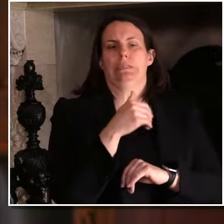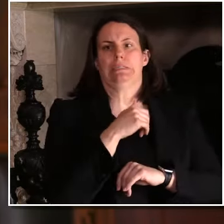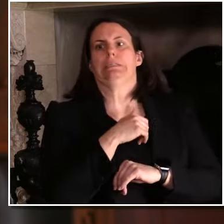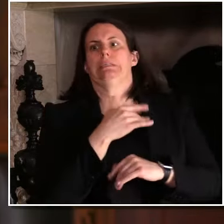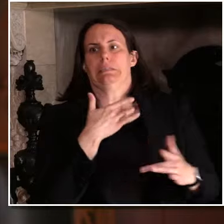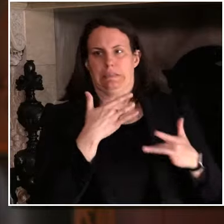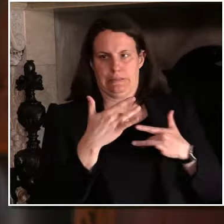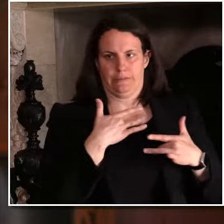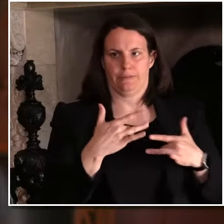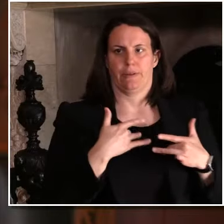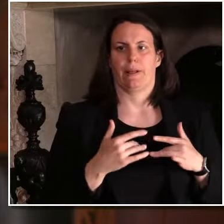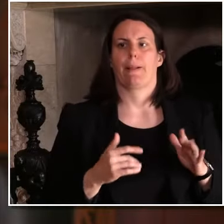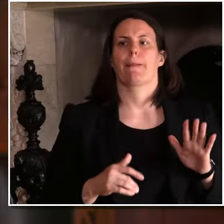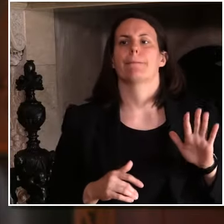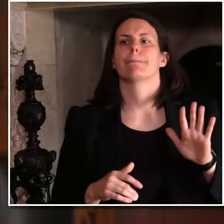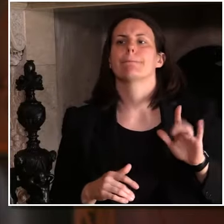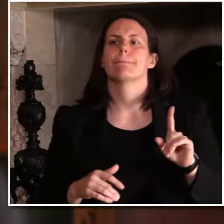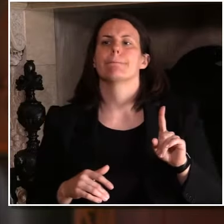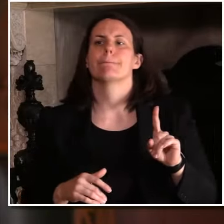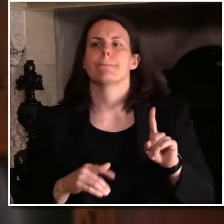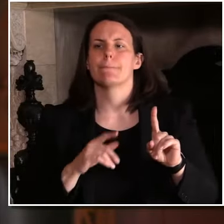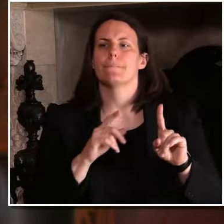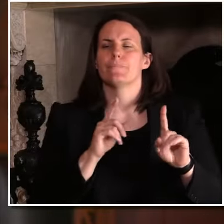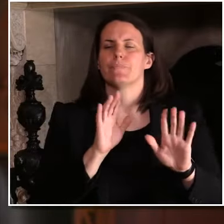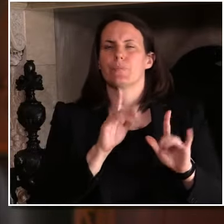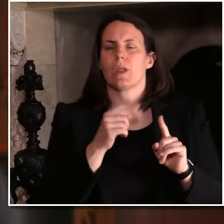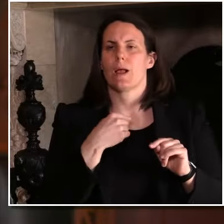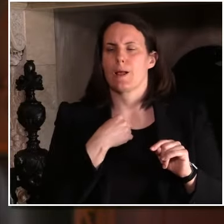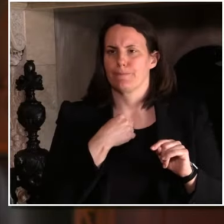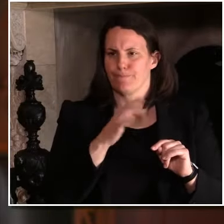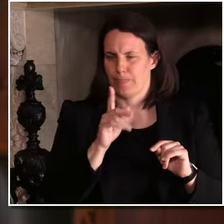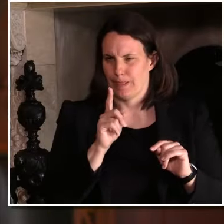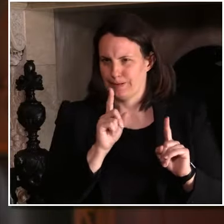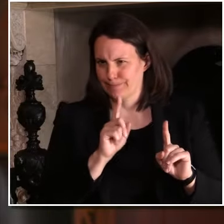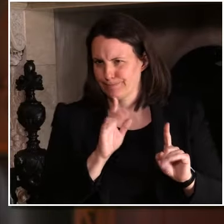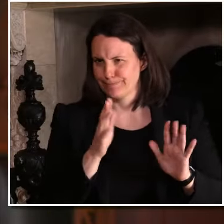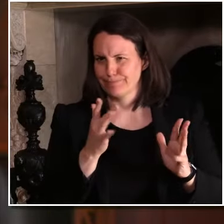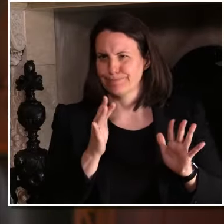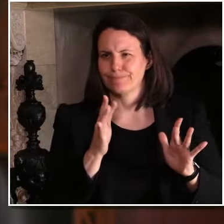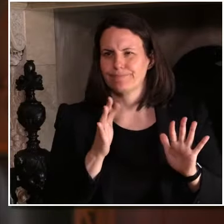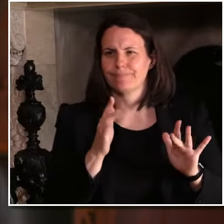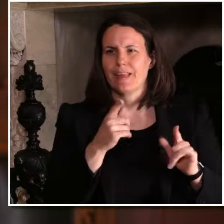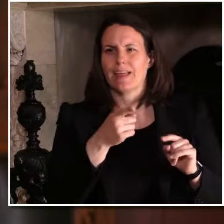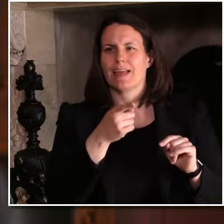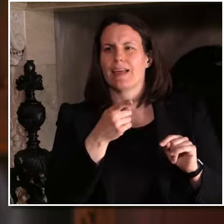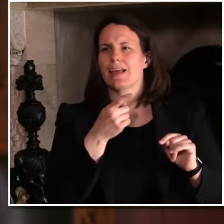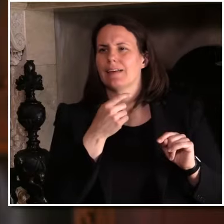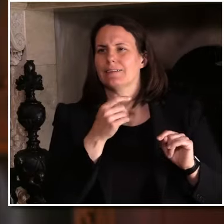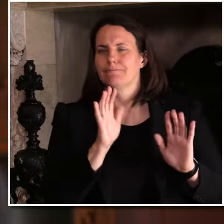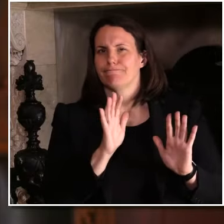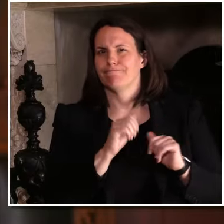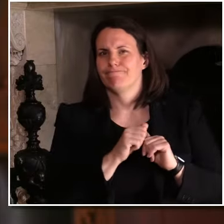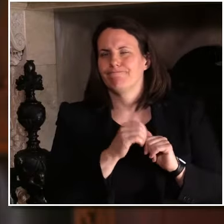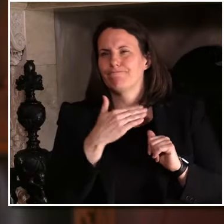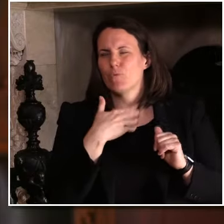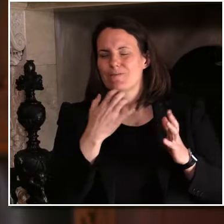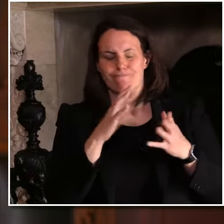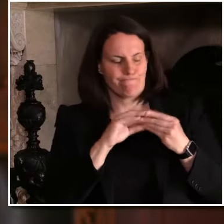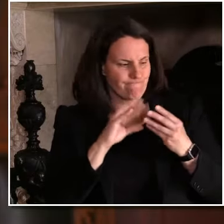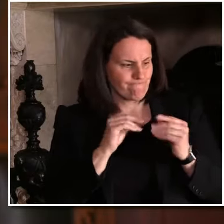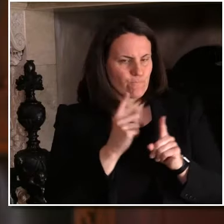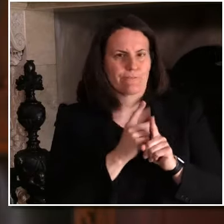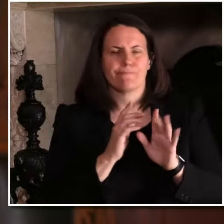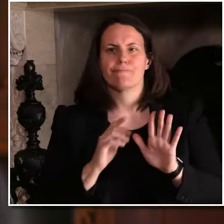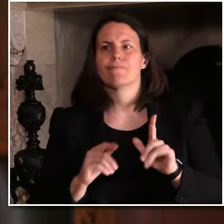I don't want to. There's some talk about whether there is supply chain issues